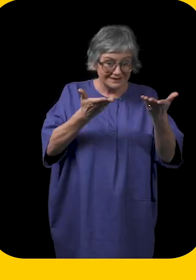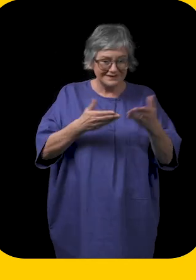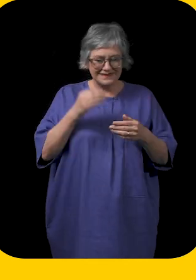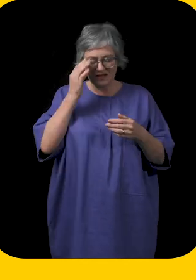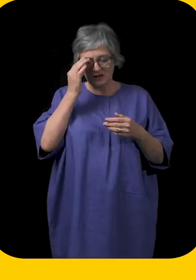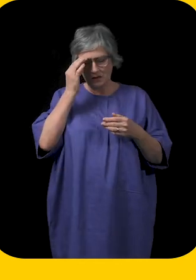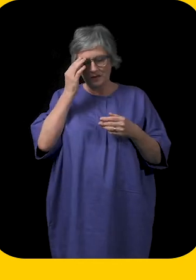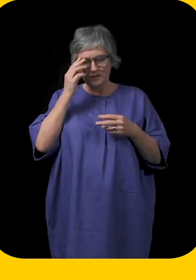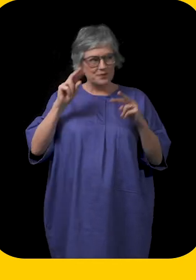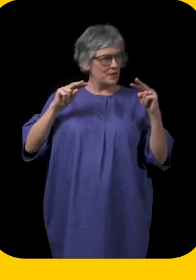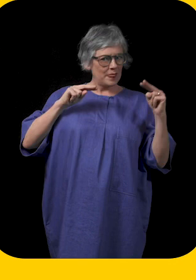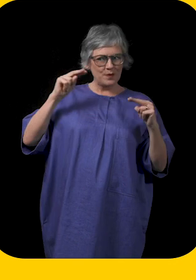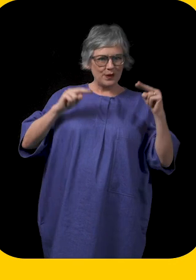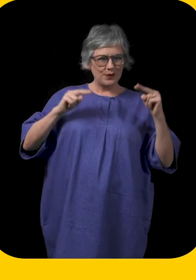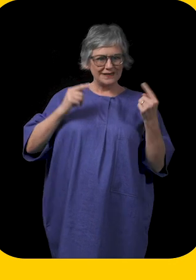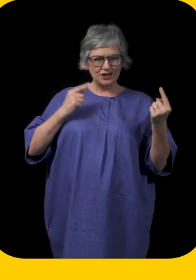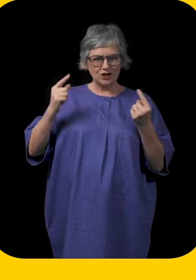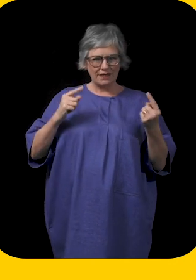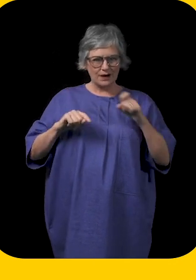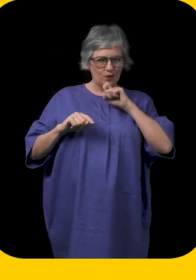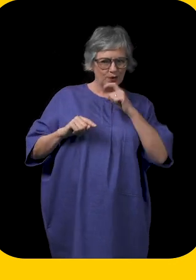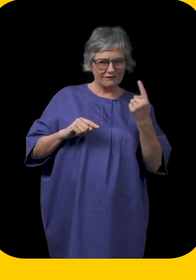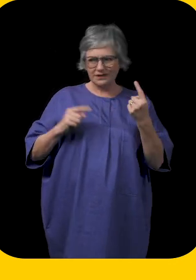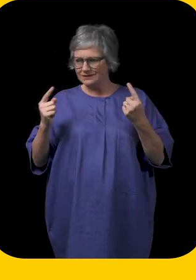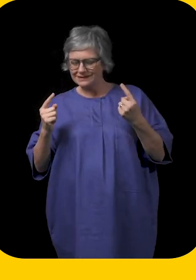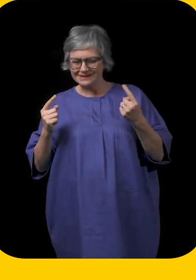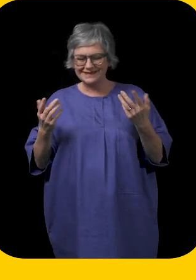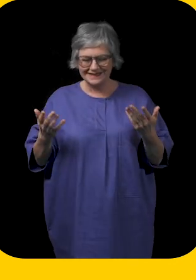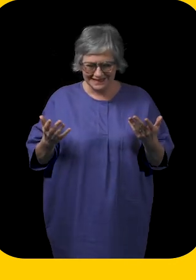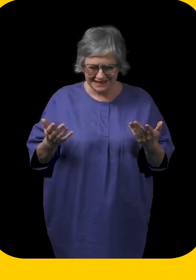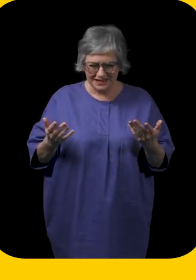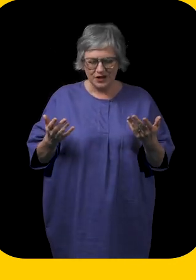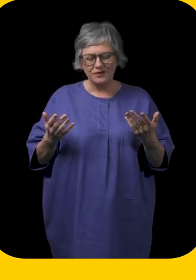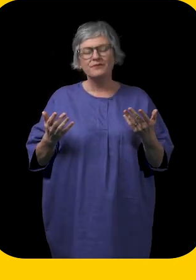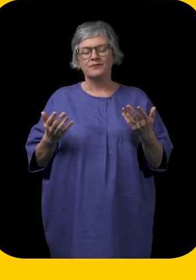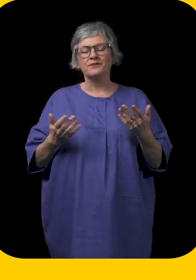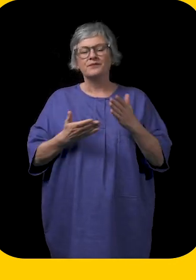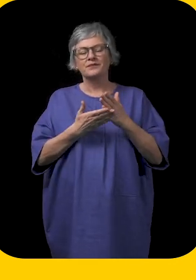Nadine, do you want to go first? It's like looking at each other.